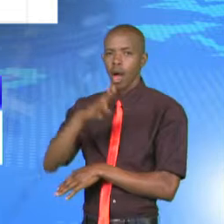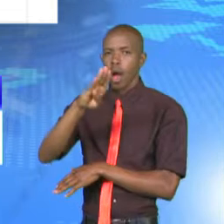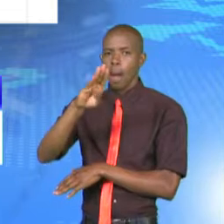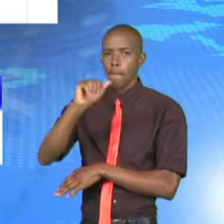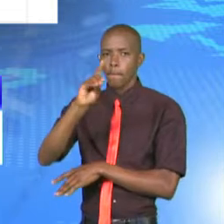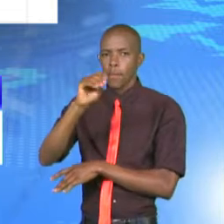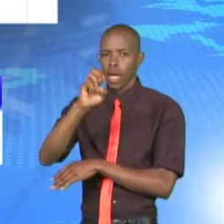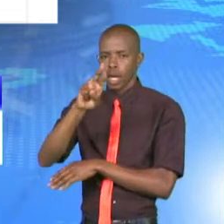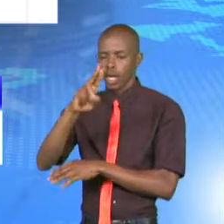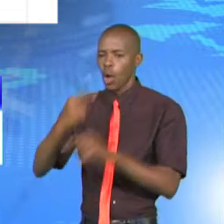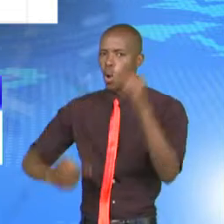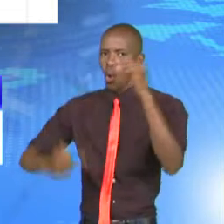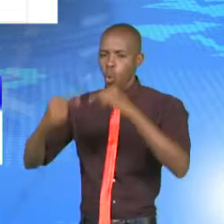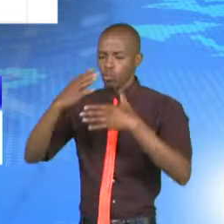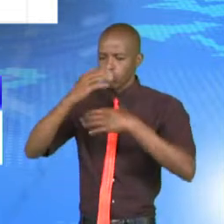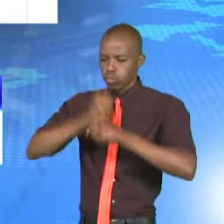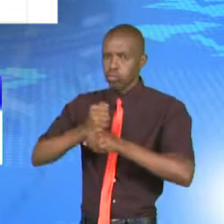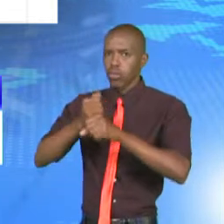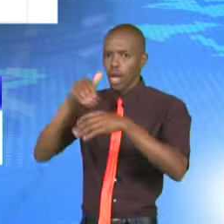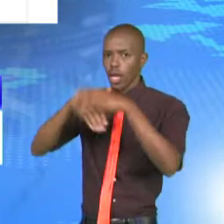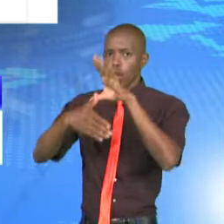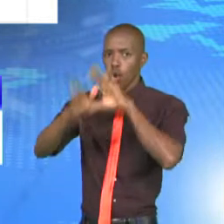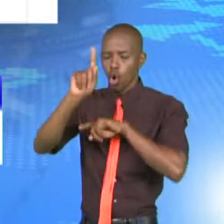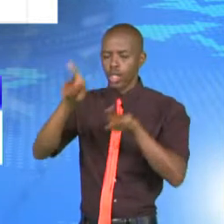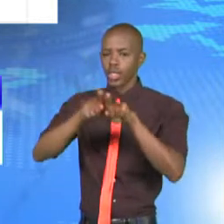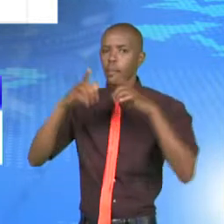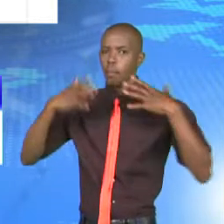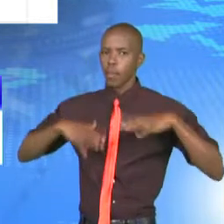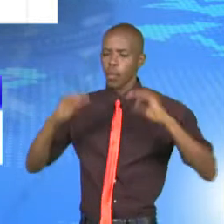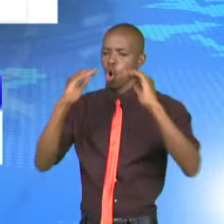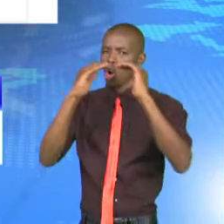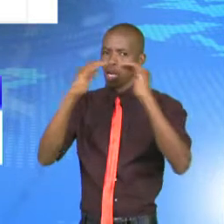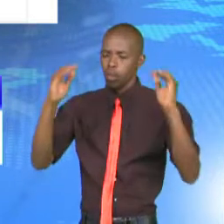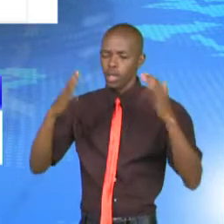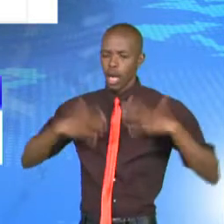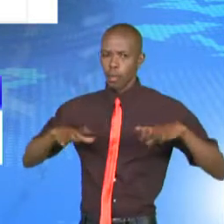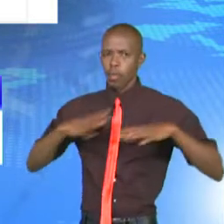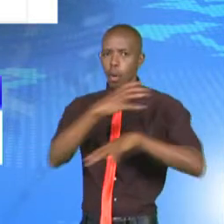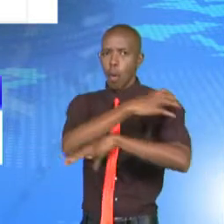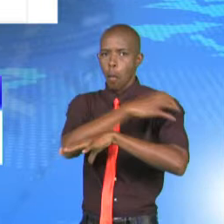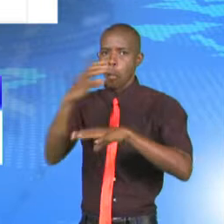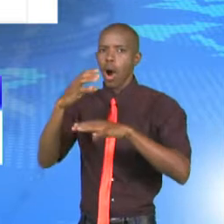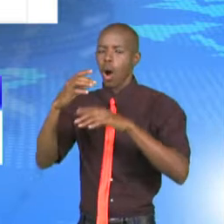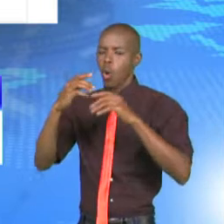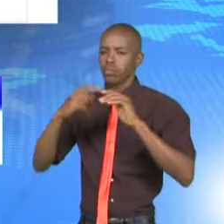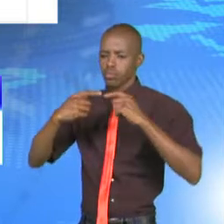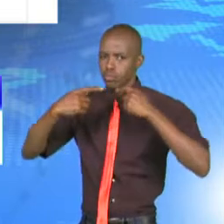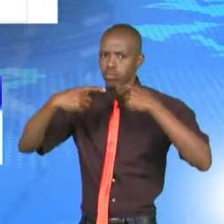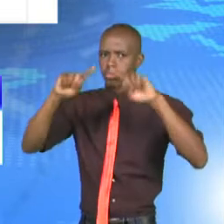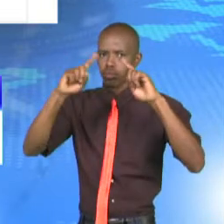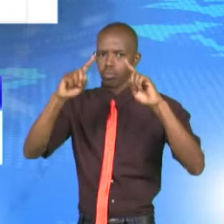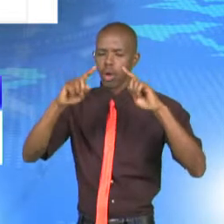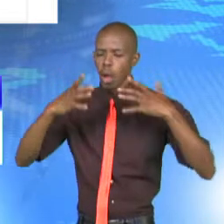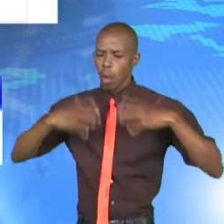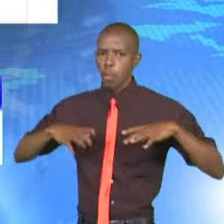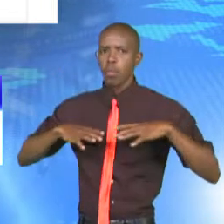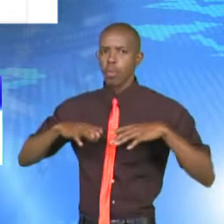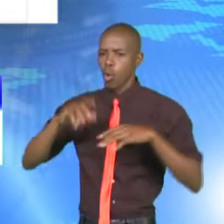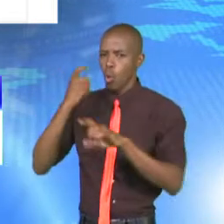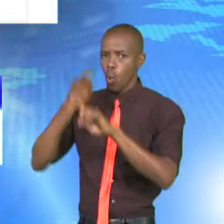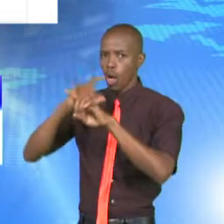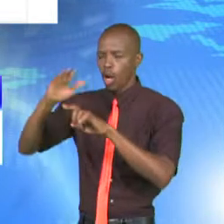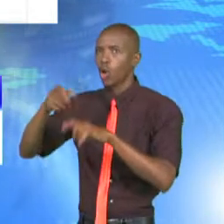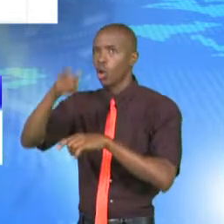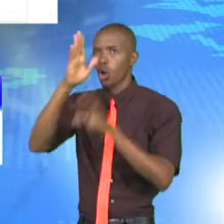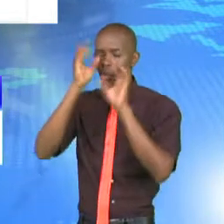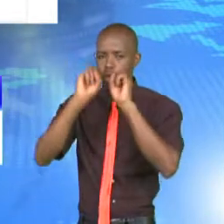Your win cements our trust in God and the people. Democracy and people power have triumphed. Watu wa Msambweni, Mungu